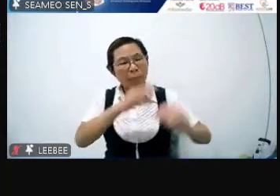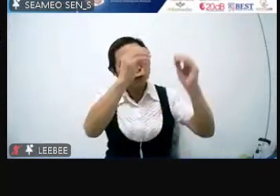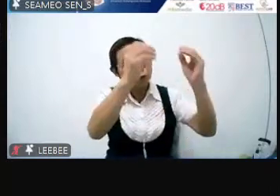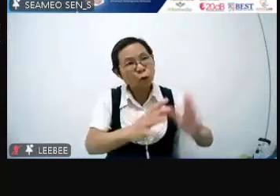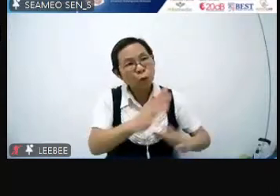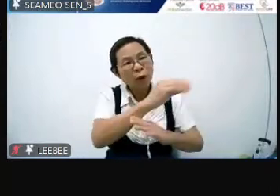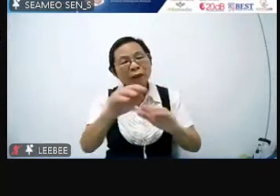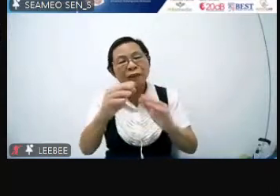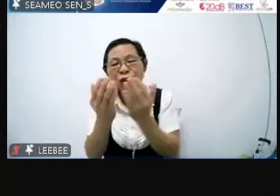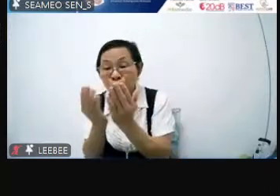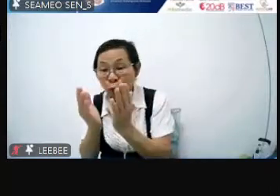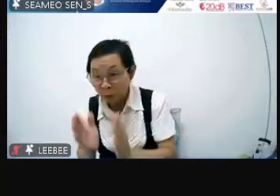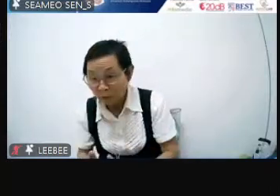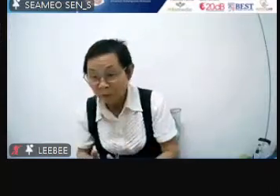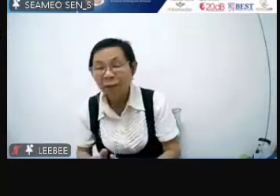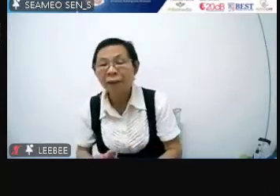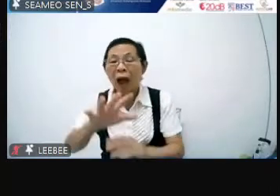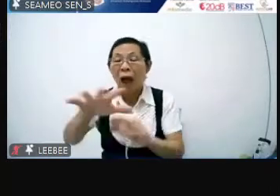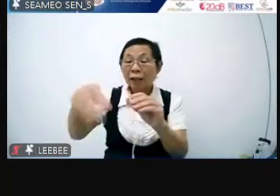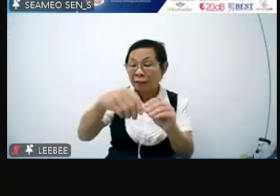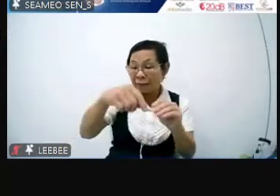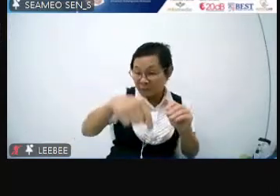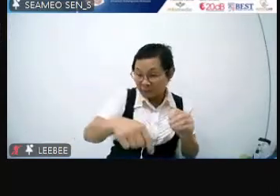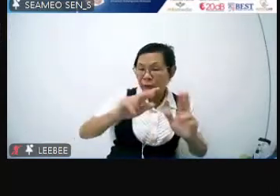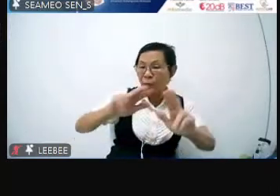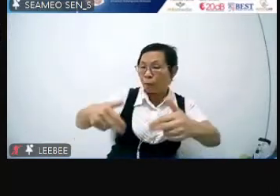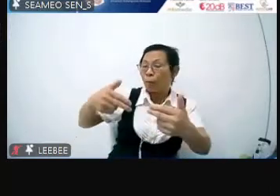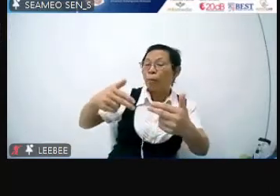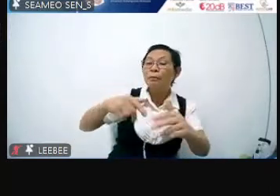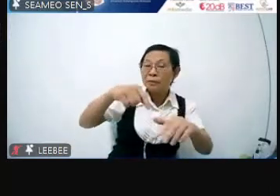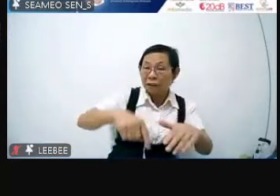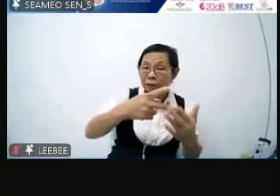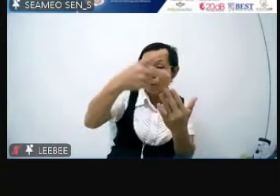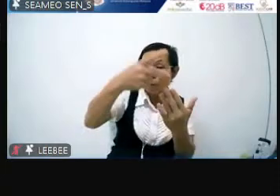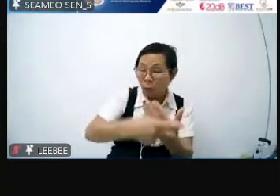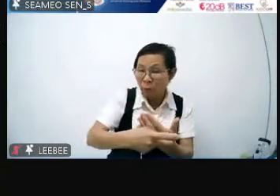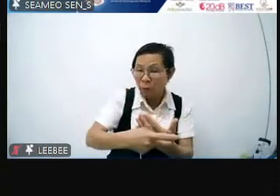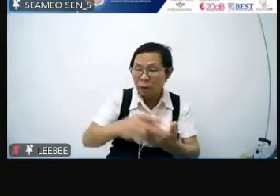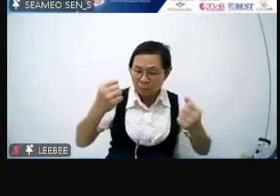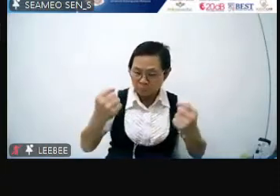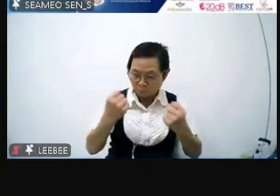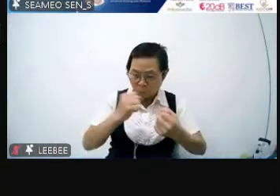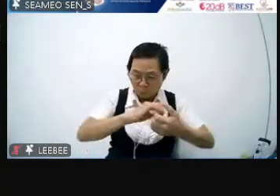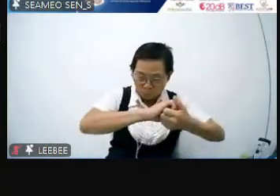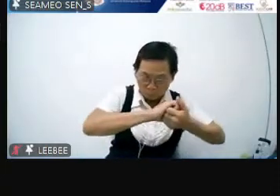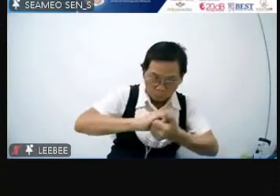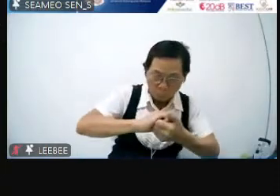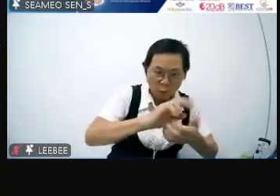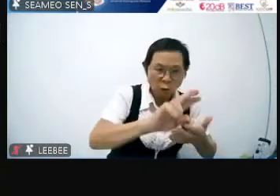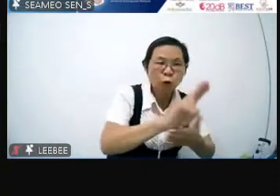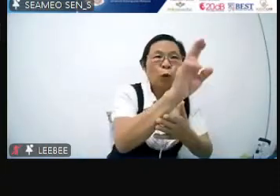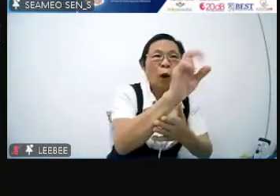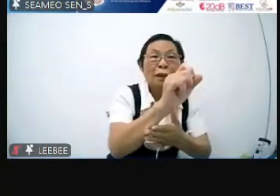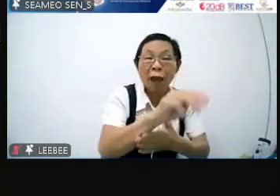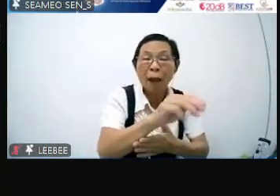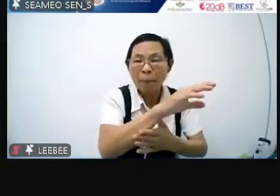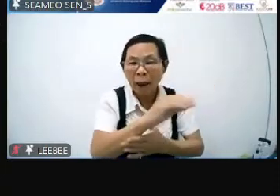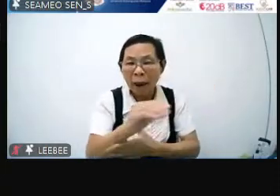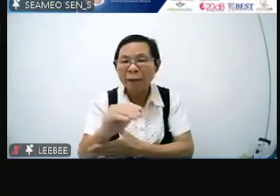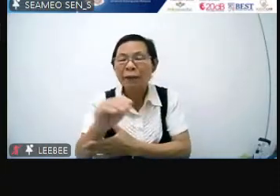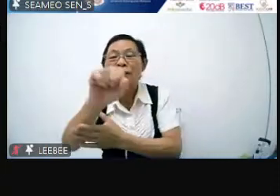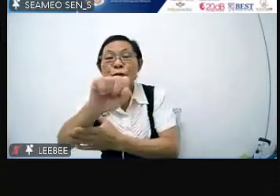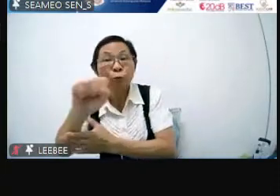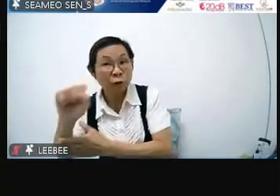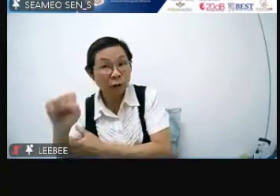students. Additionally, this initiative strengthens the partnership between University Science Malaysia and SEAMEO